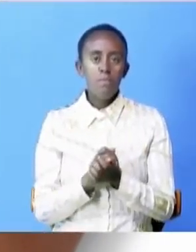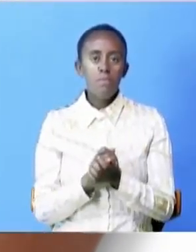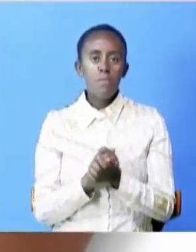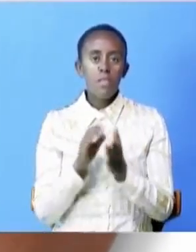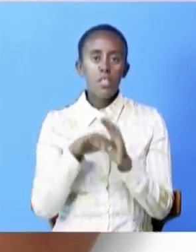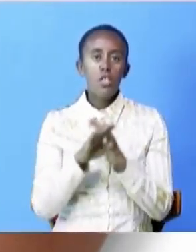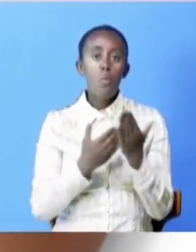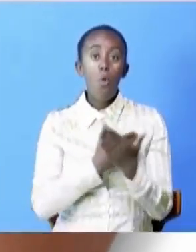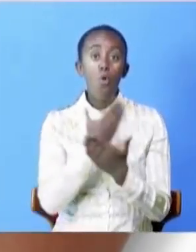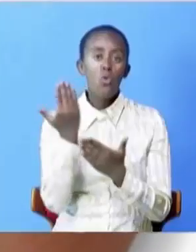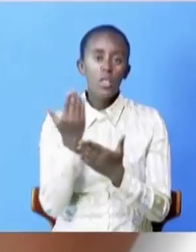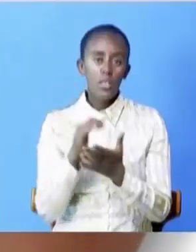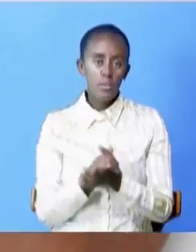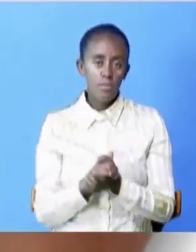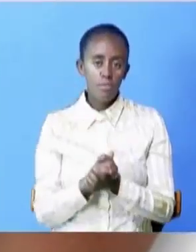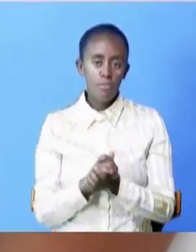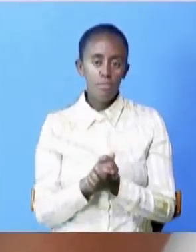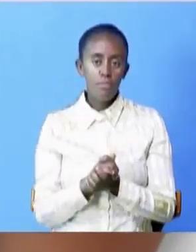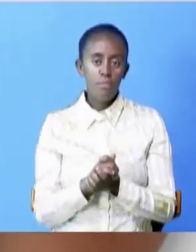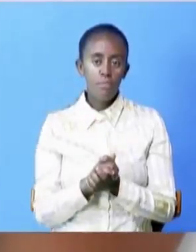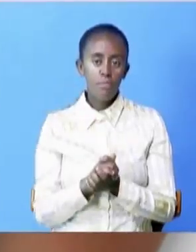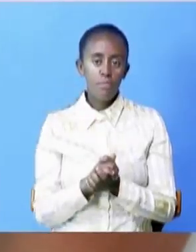in the morning.